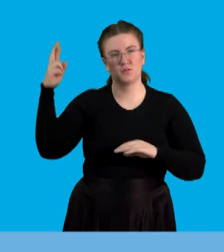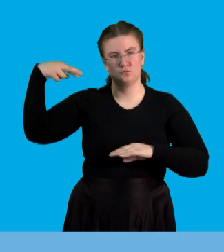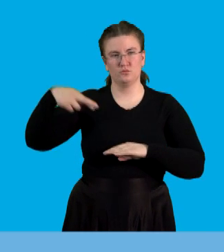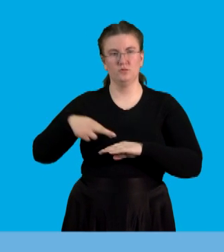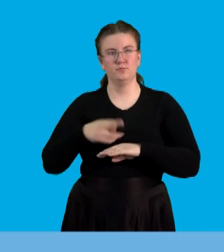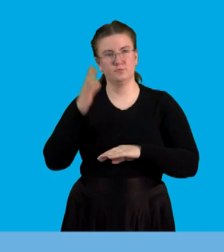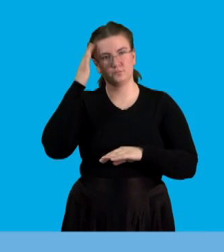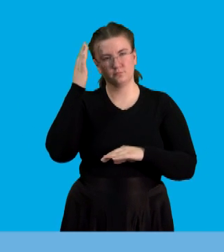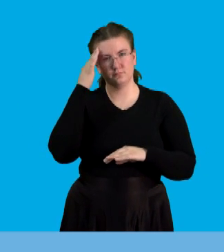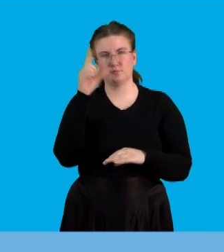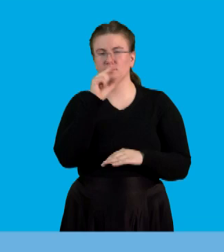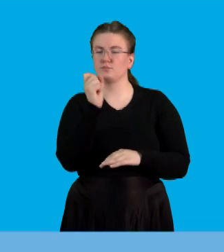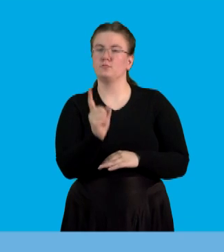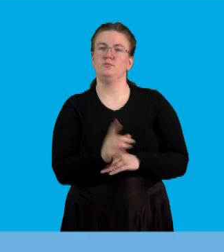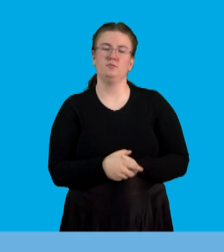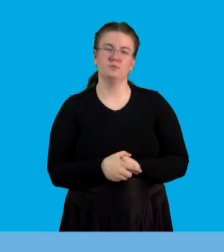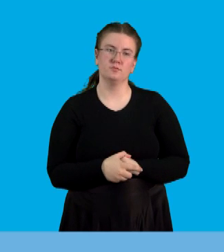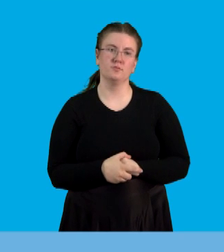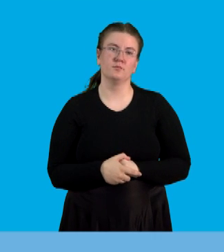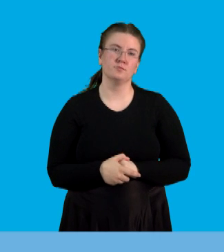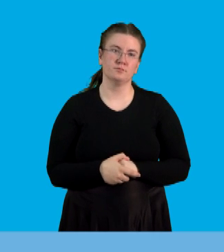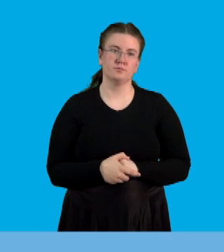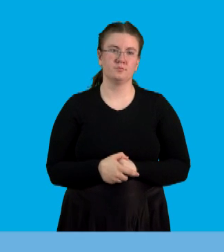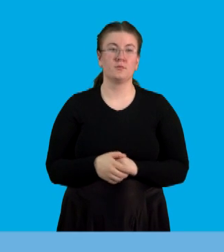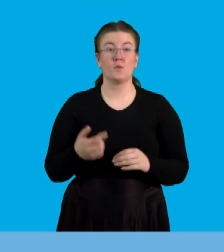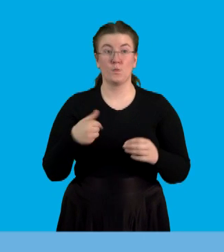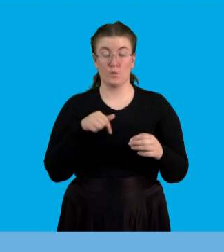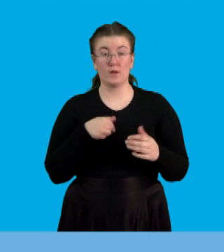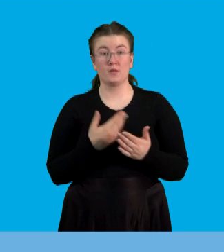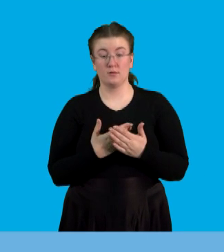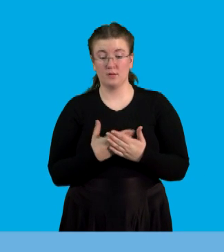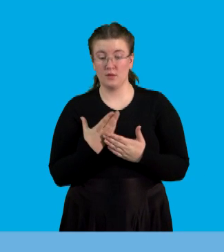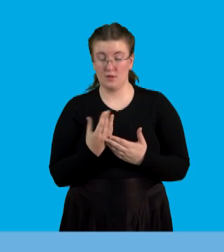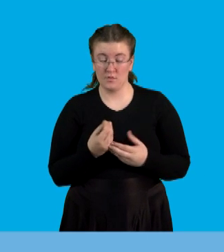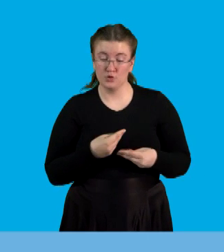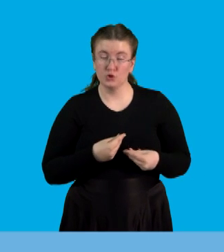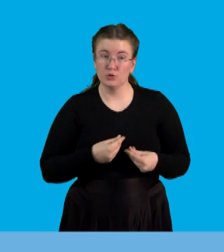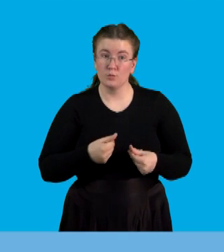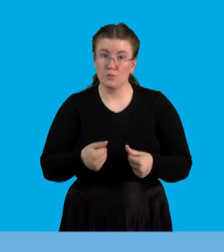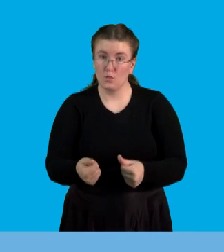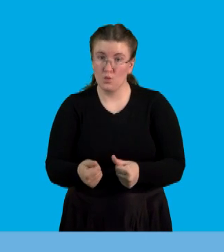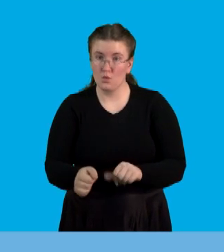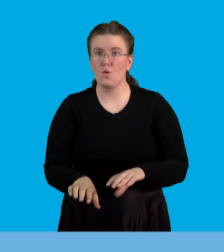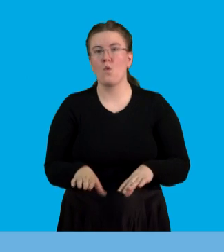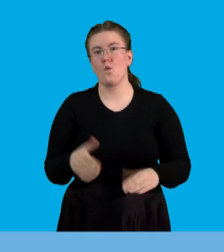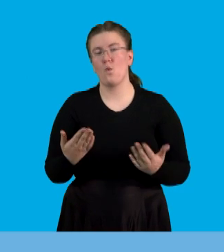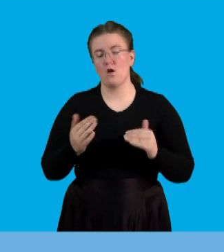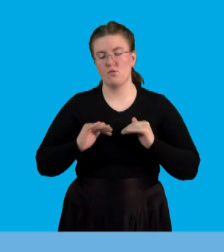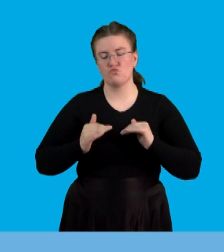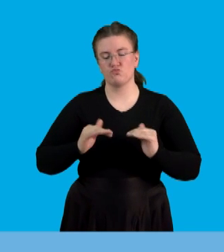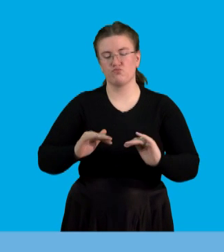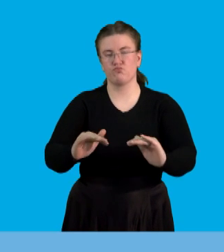the reflection is known as. So what we need to remember here about these two reflections is, we can either have a smooth surface